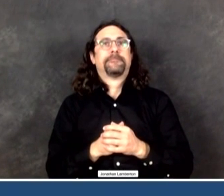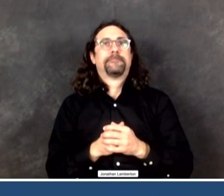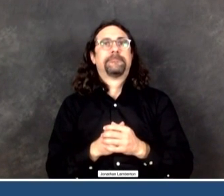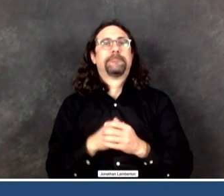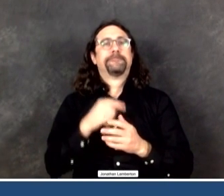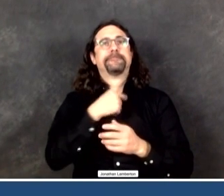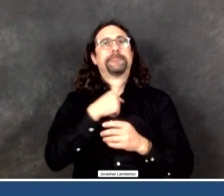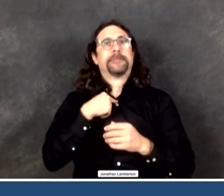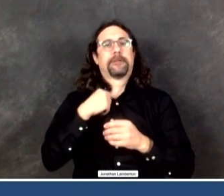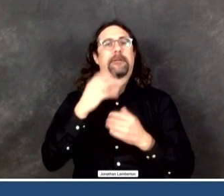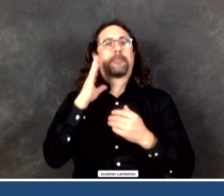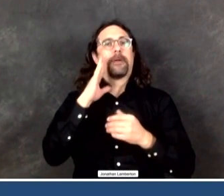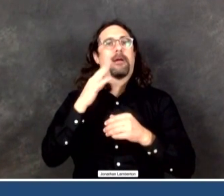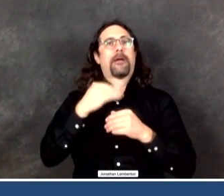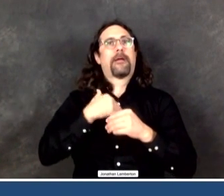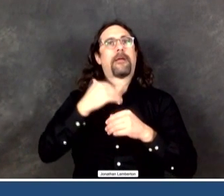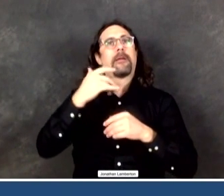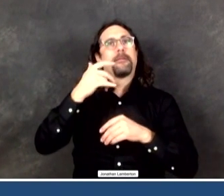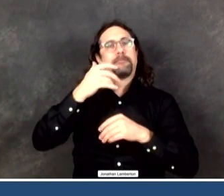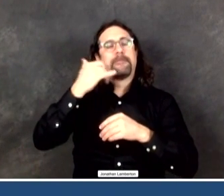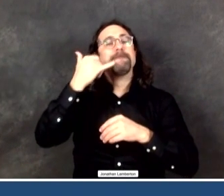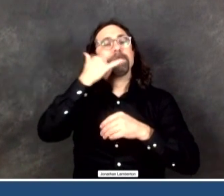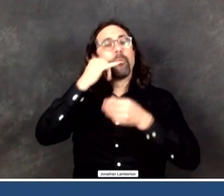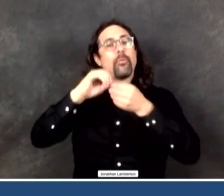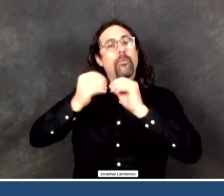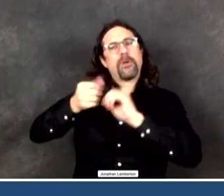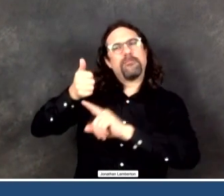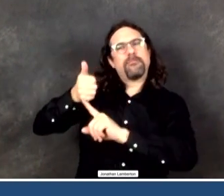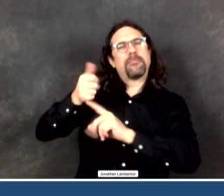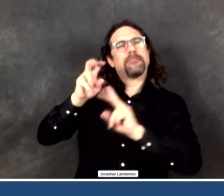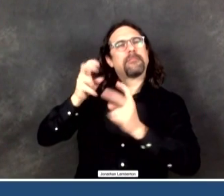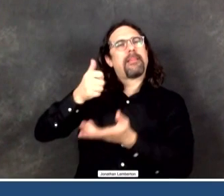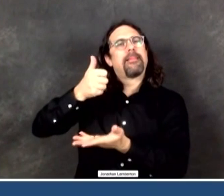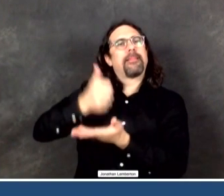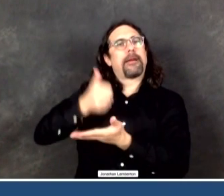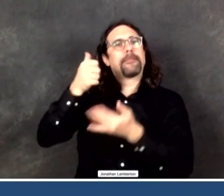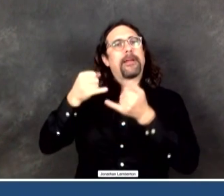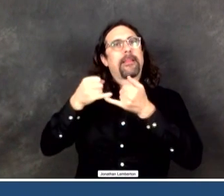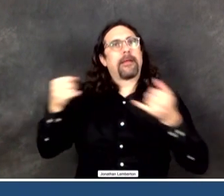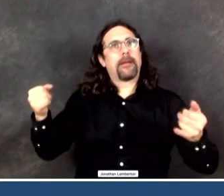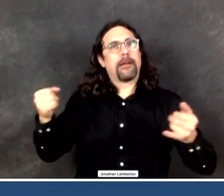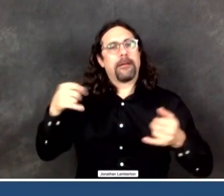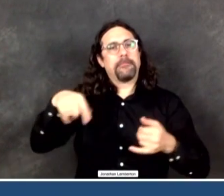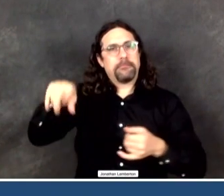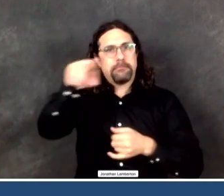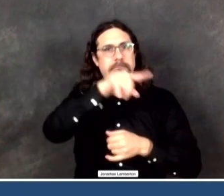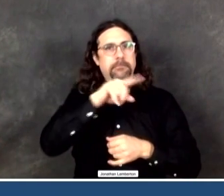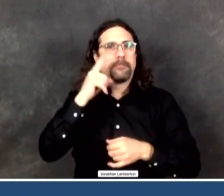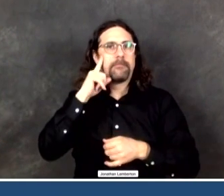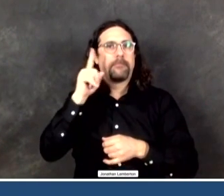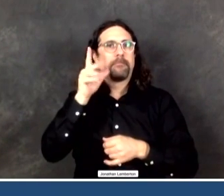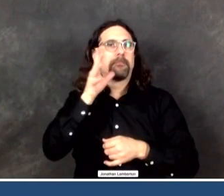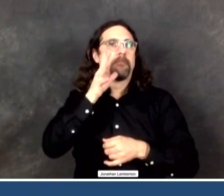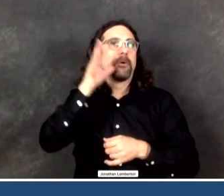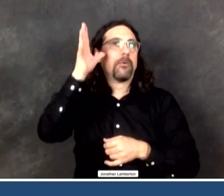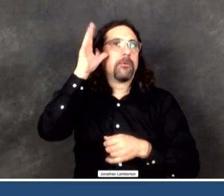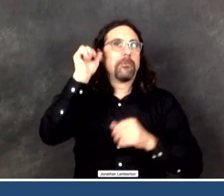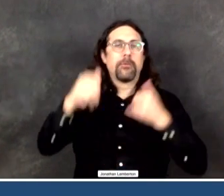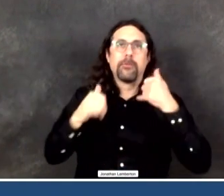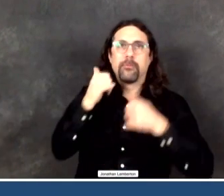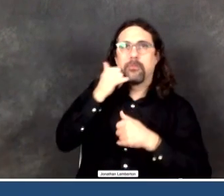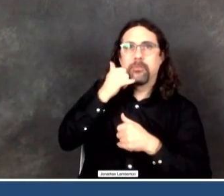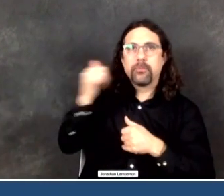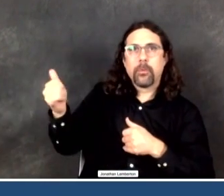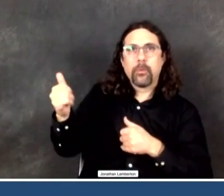through 311. We're going to expand them. We're going to add more educators, add the ability to get much